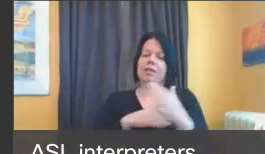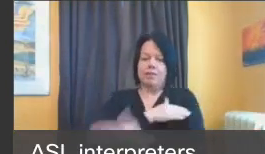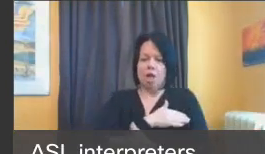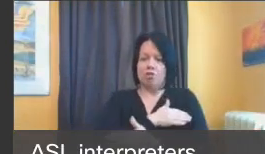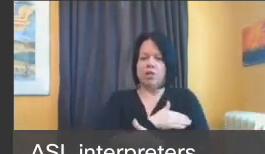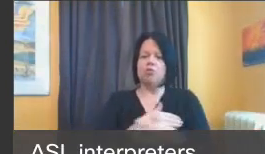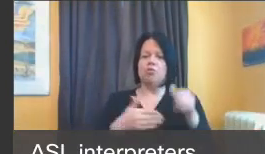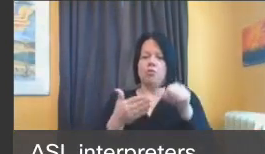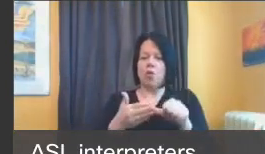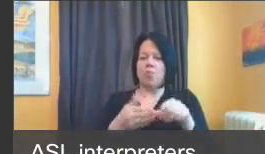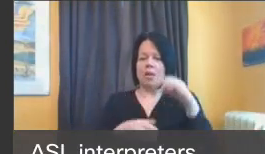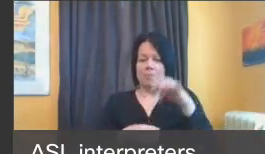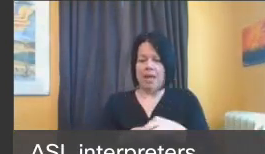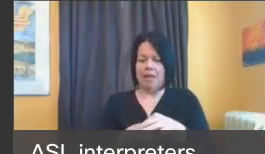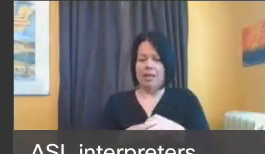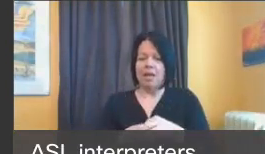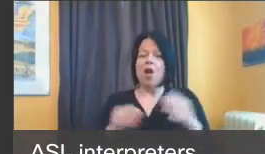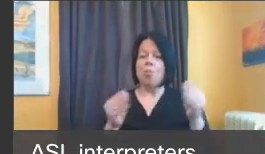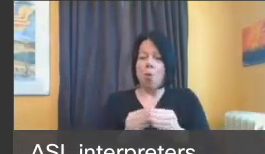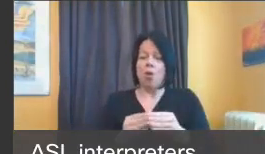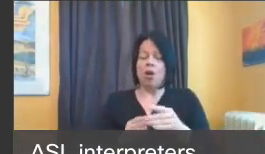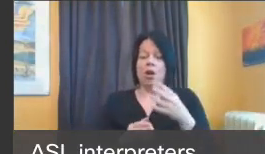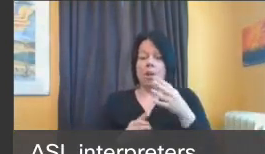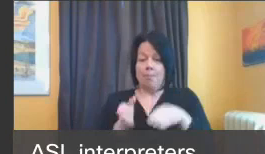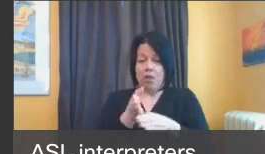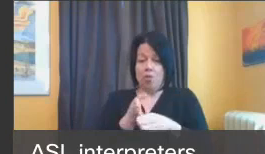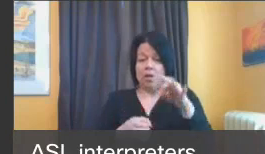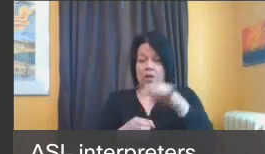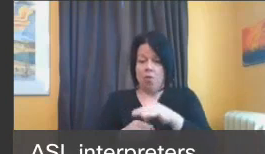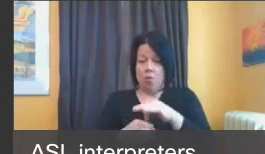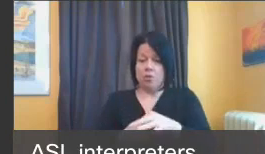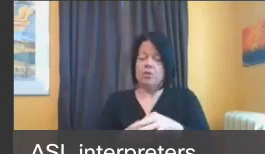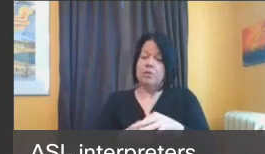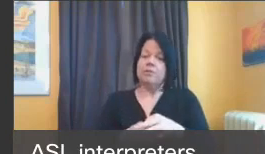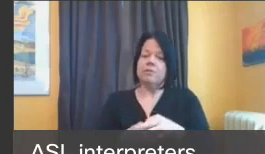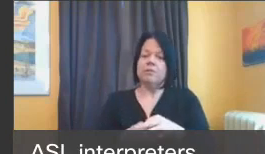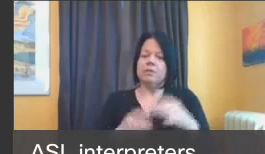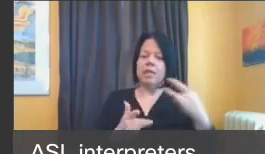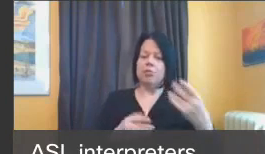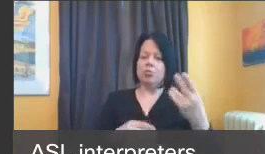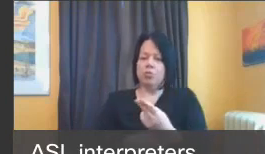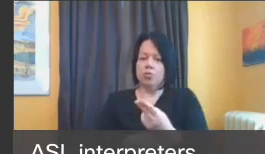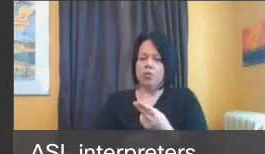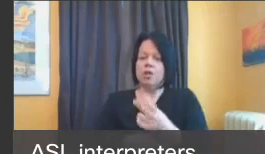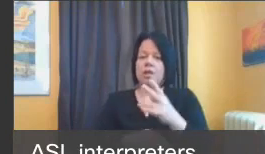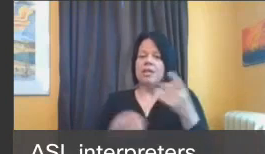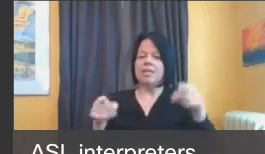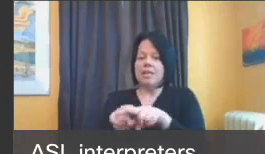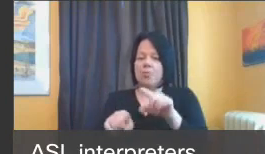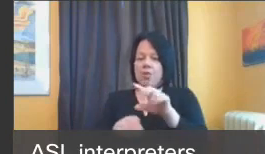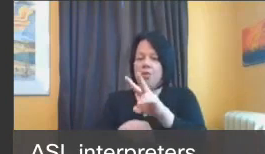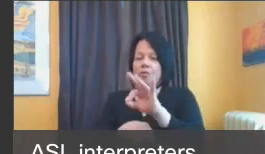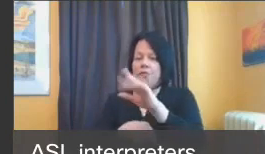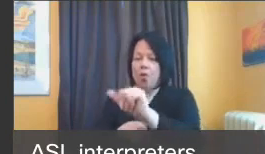it was disproportionately used by minority voters. This was also true in Florida, where there was a 100% increase in vote by mail by Black